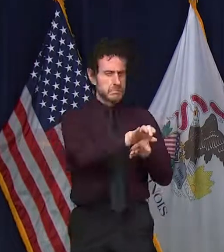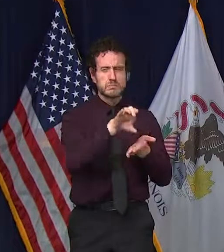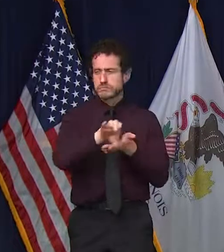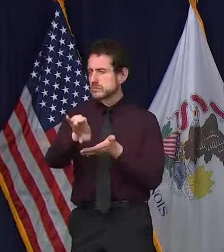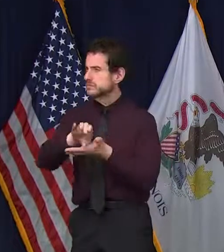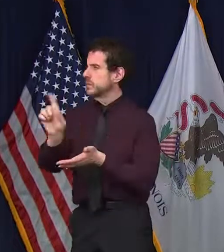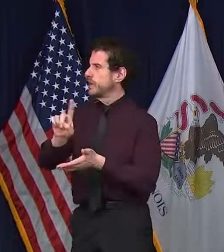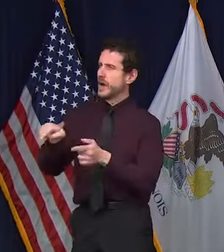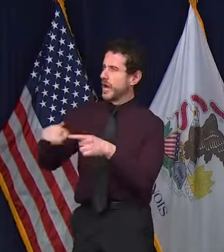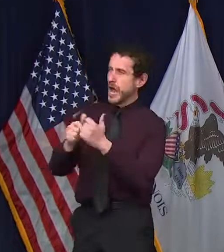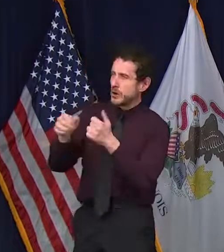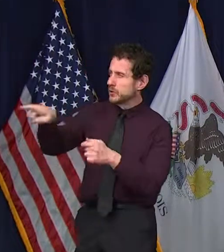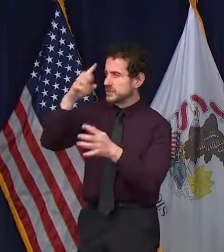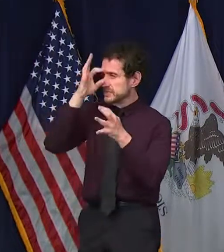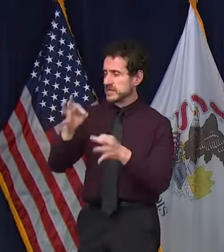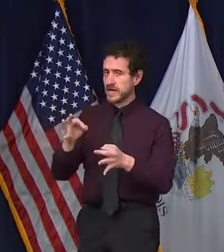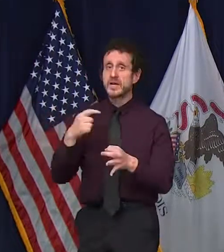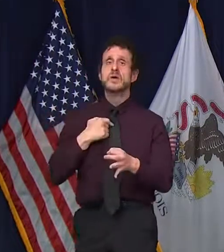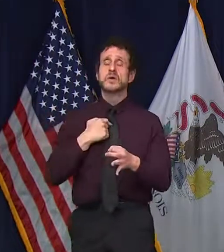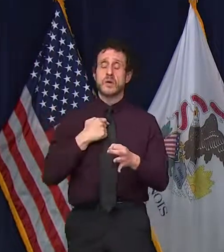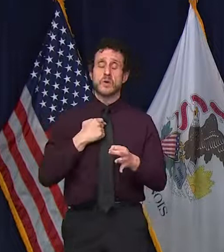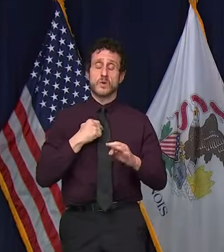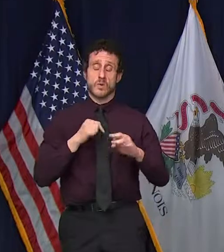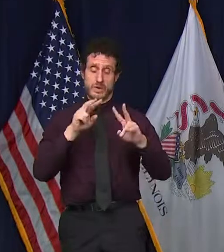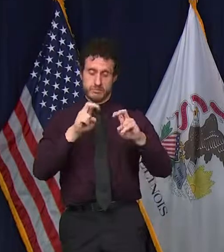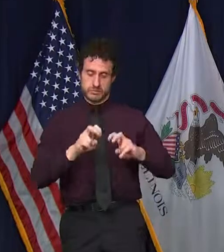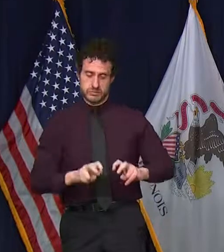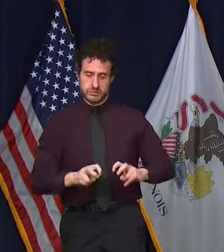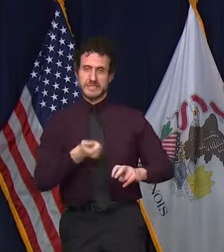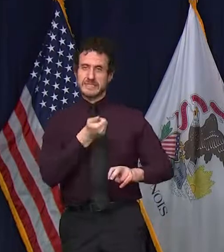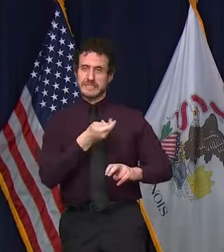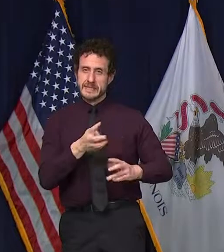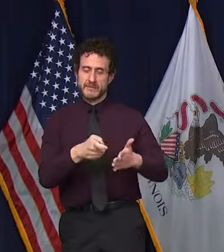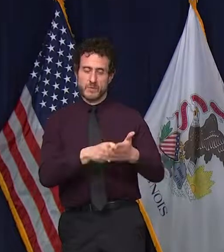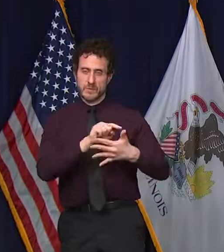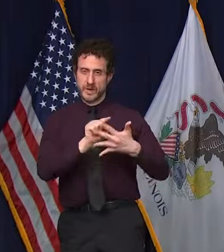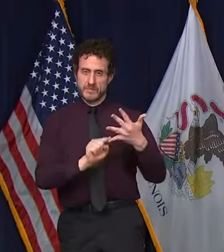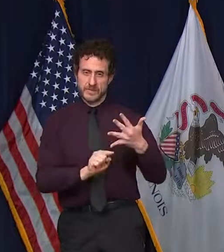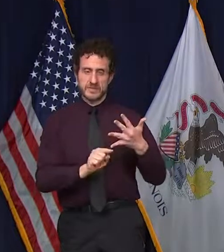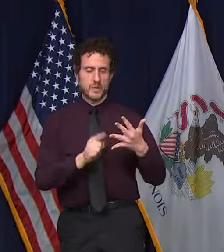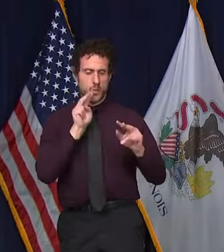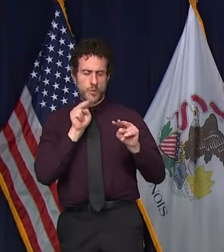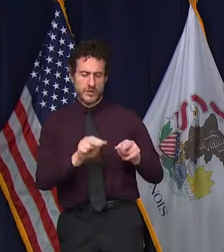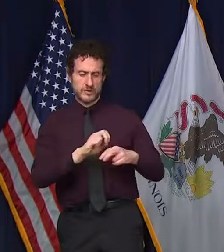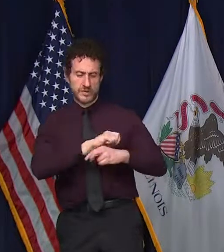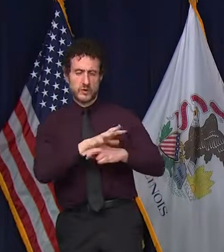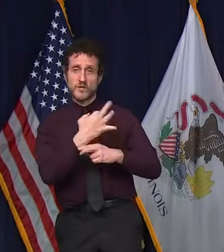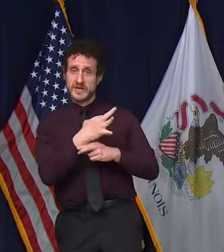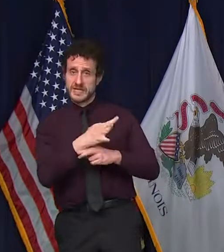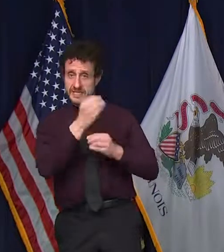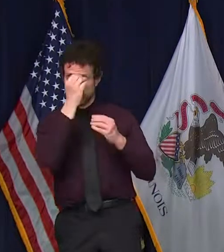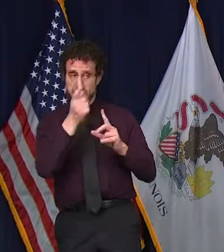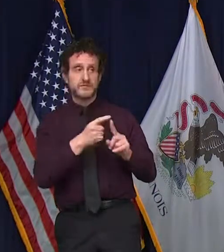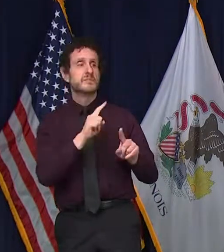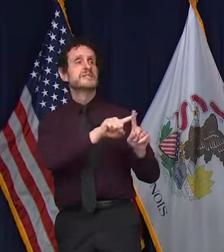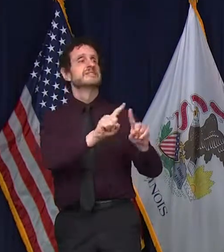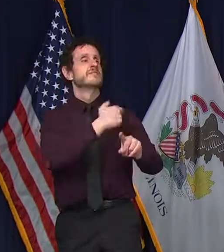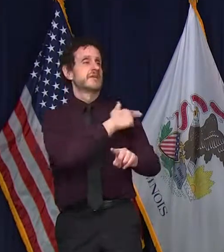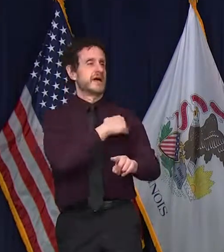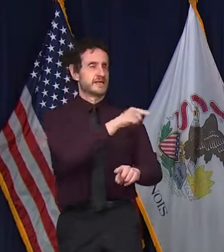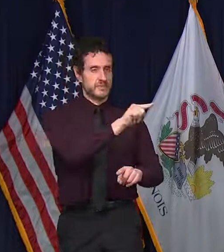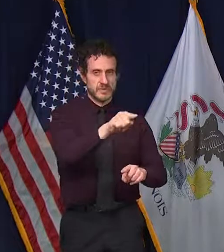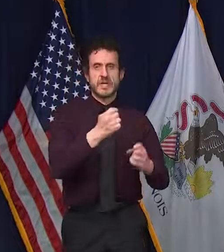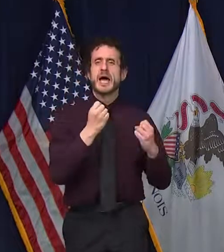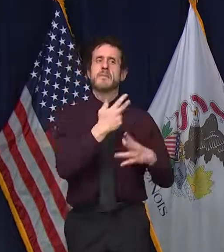went. We looked at several criteria. We analyzed COVID-19 data provided by hospitals, the number